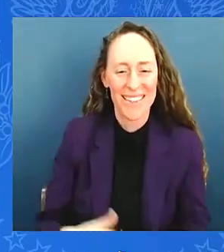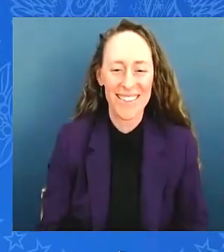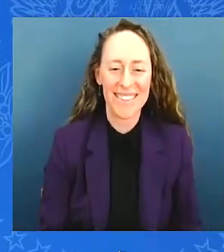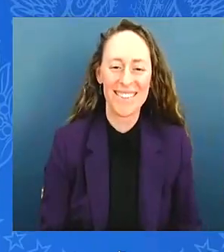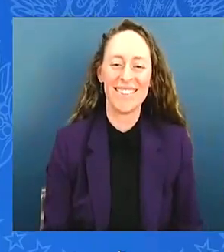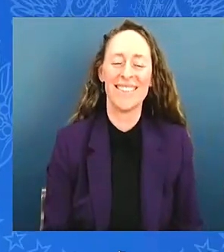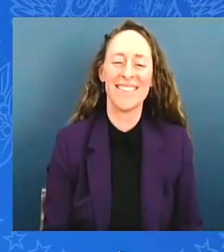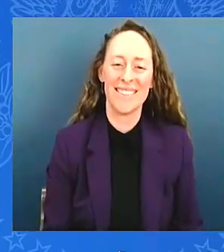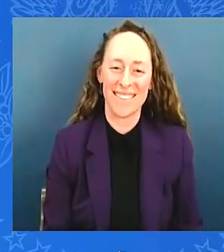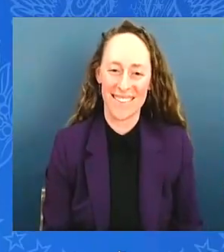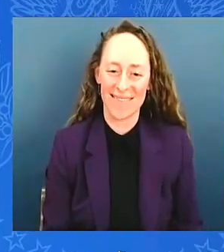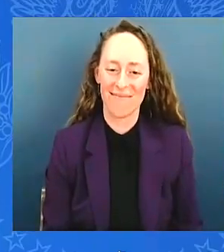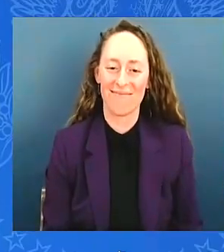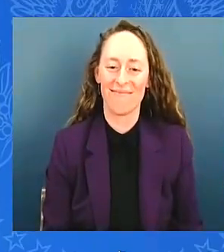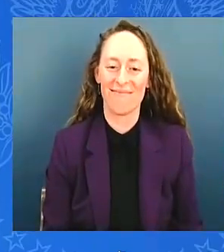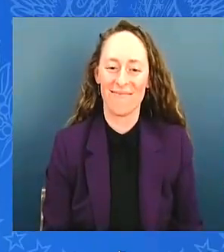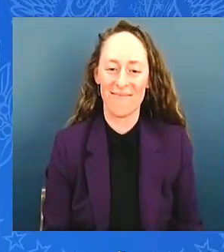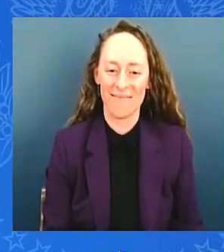I won't be here next year, but you may be.